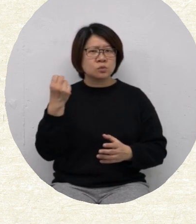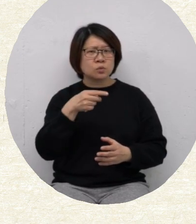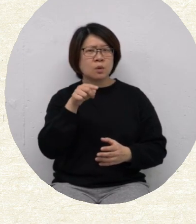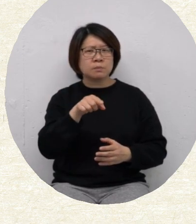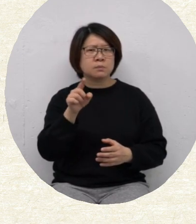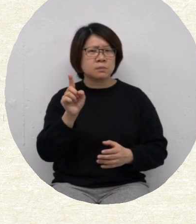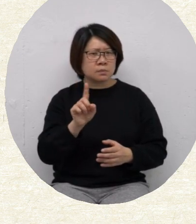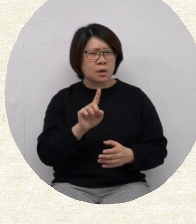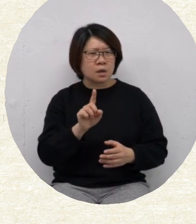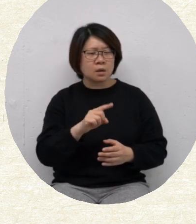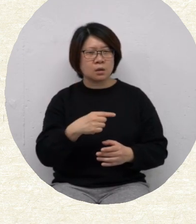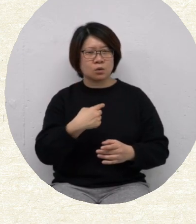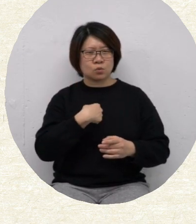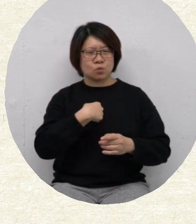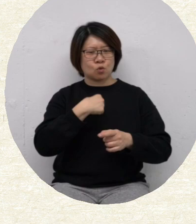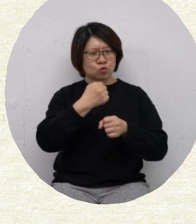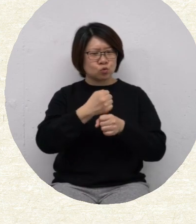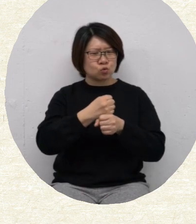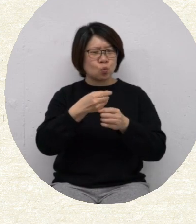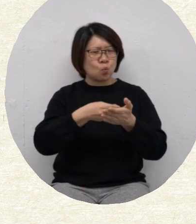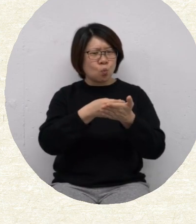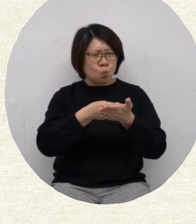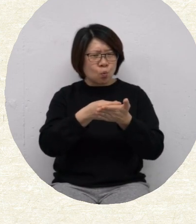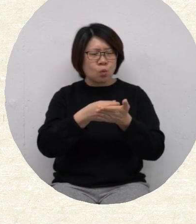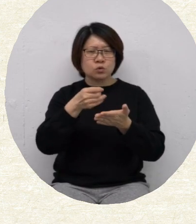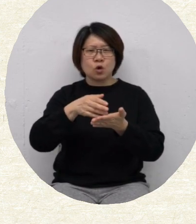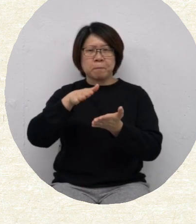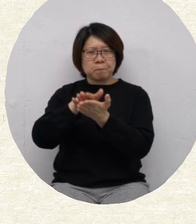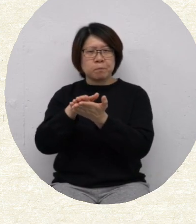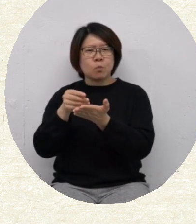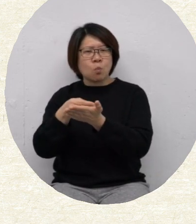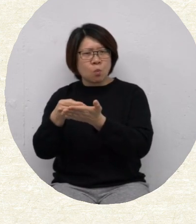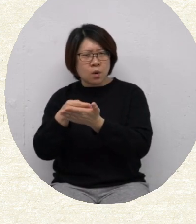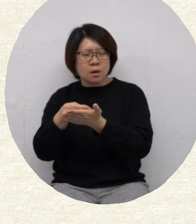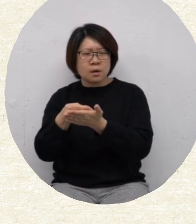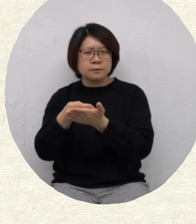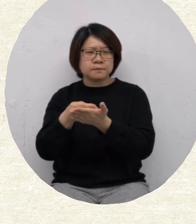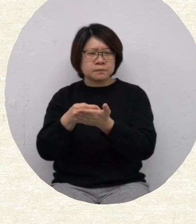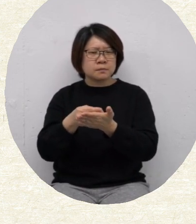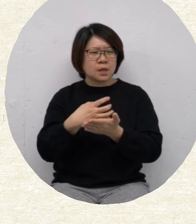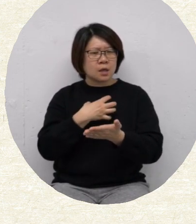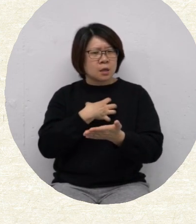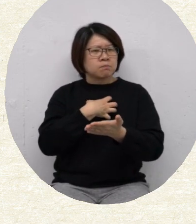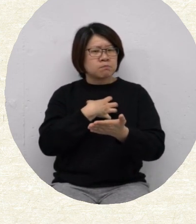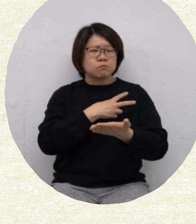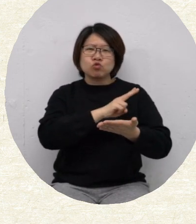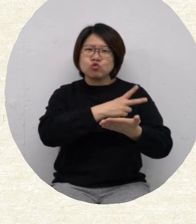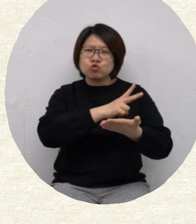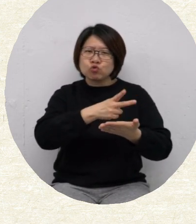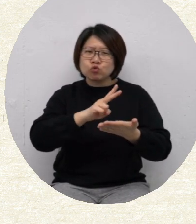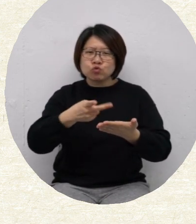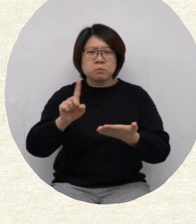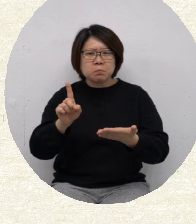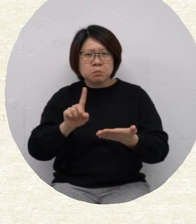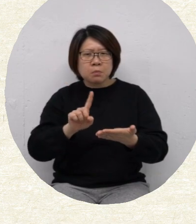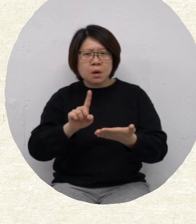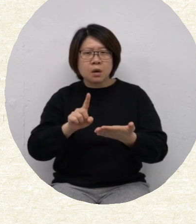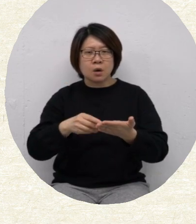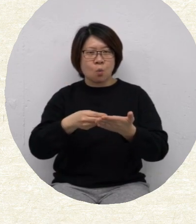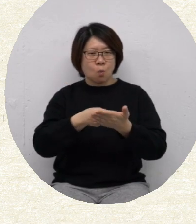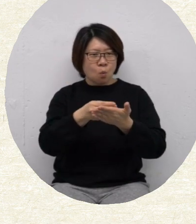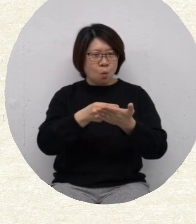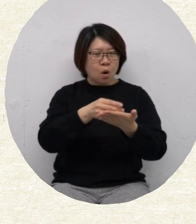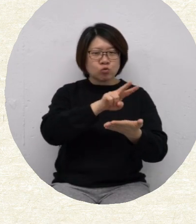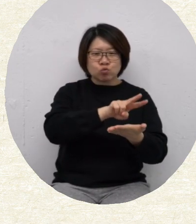the conversation and the translation that happens between painted imagery and printed imagery, as well